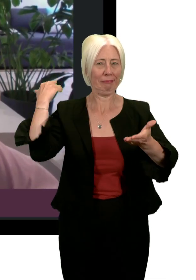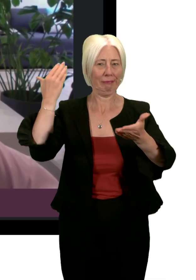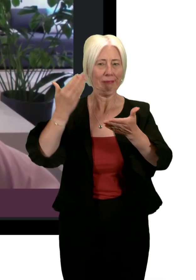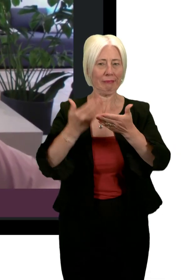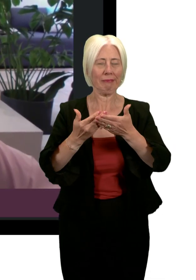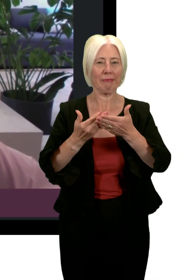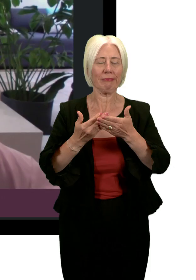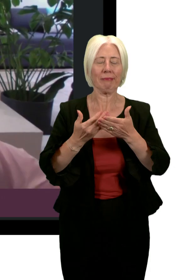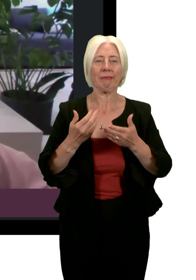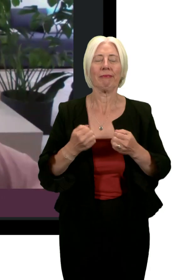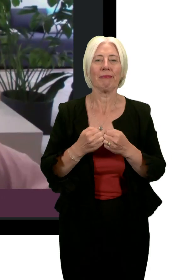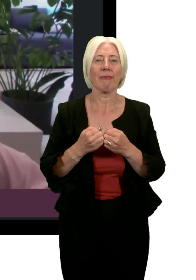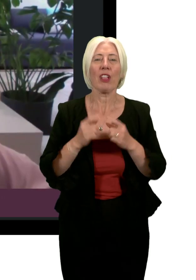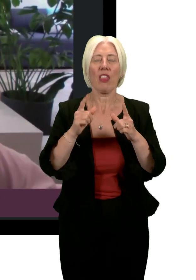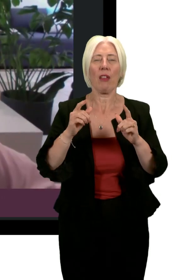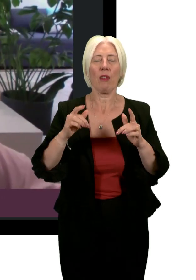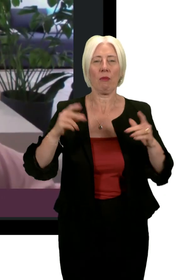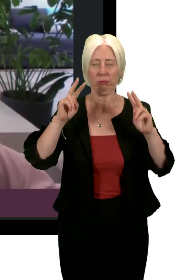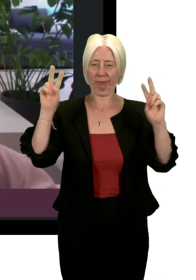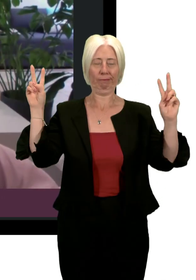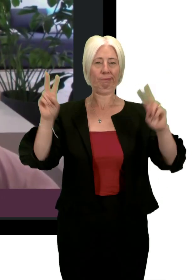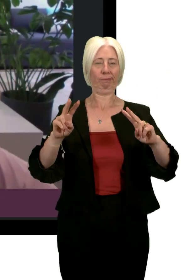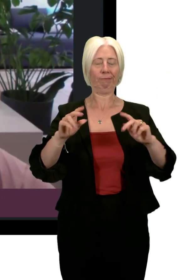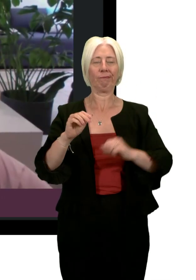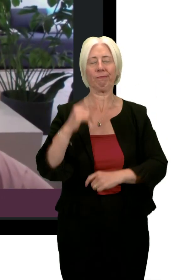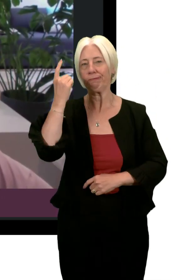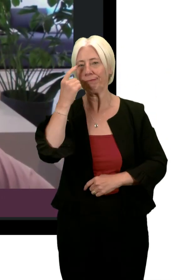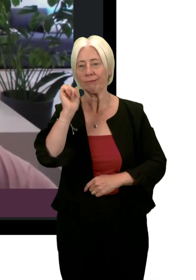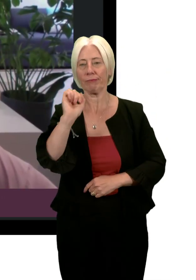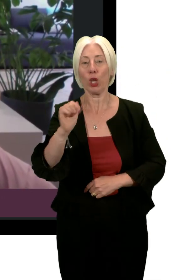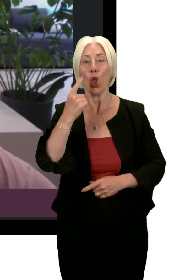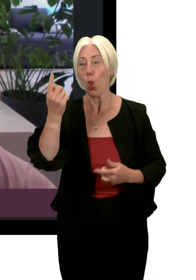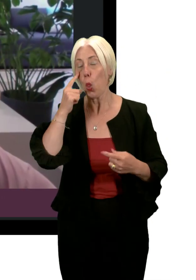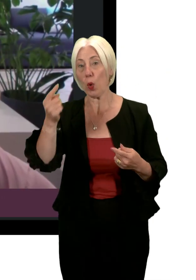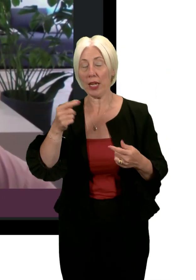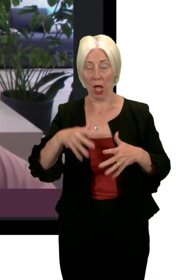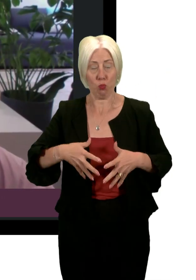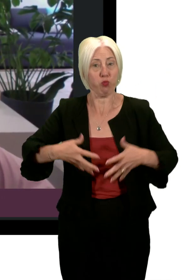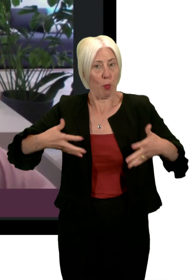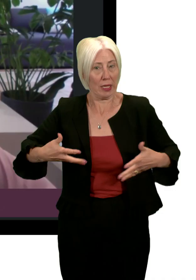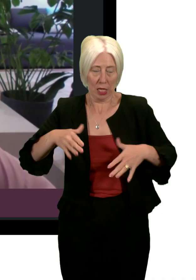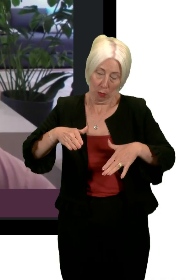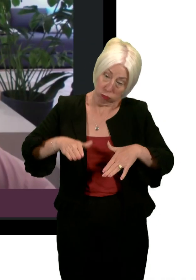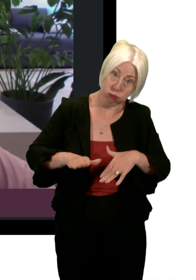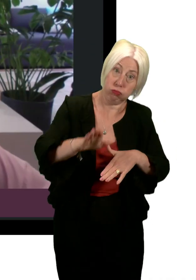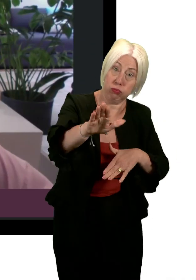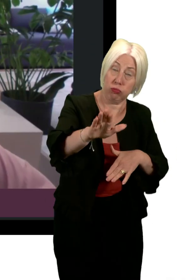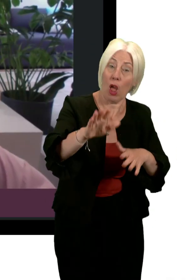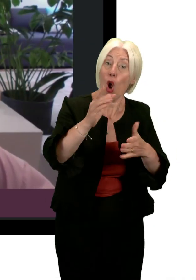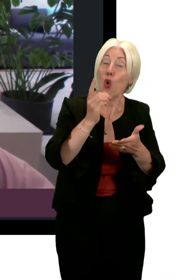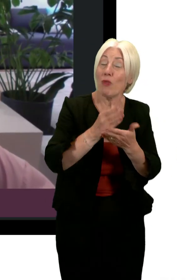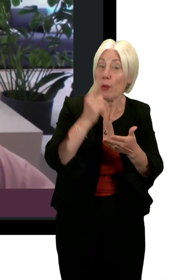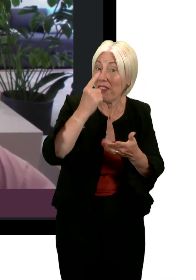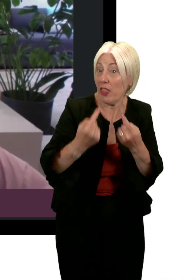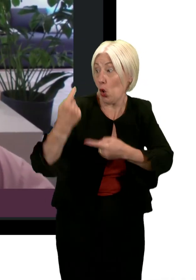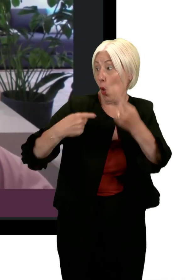not lesson, but perspective, really, because if we're looking at the trajectory of obesity, I think we need to go back even as far